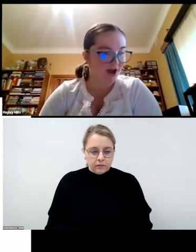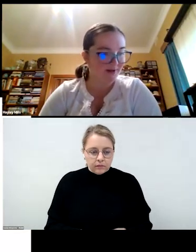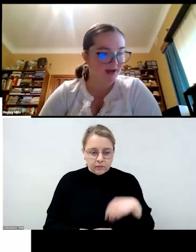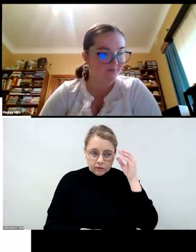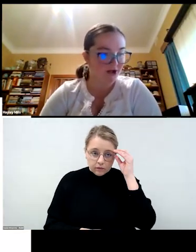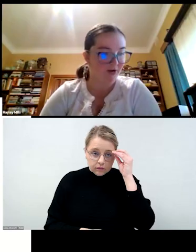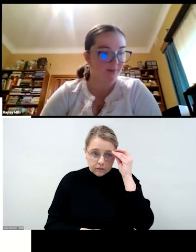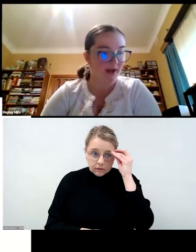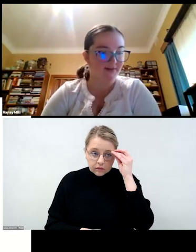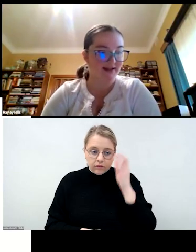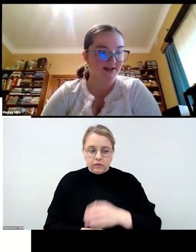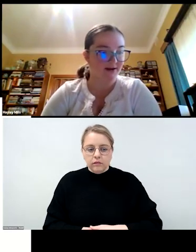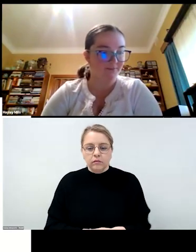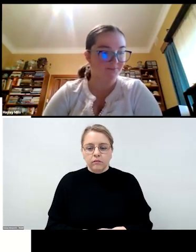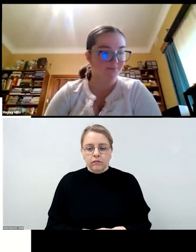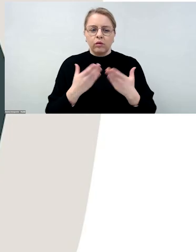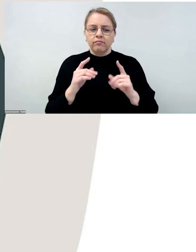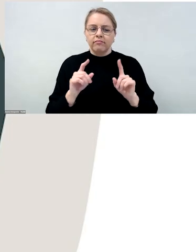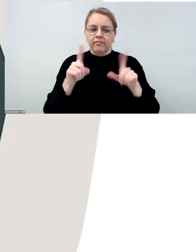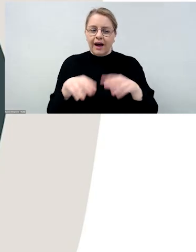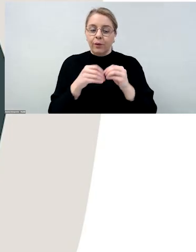We will now play a video about the centre.